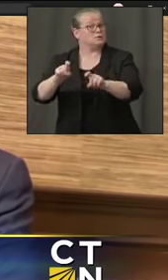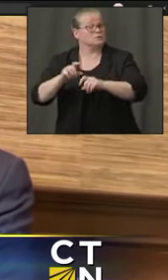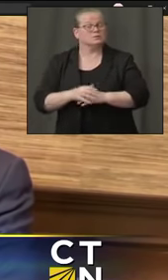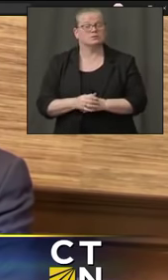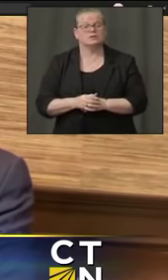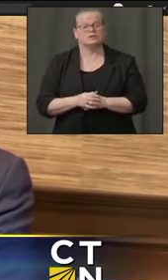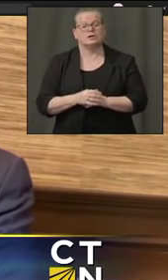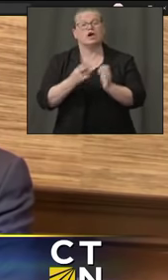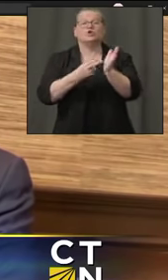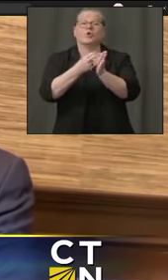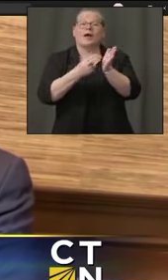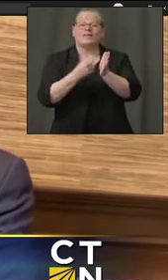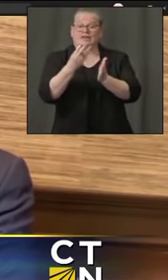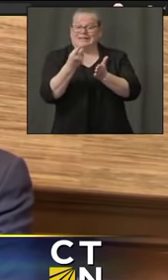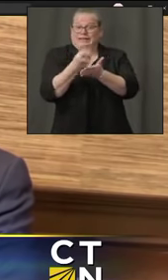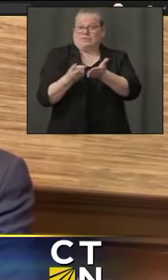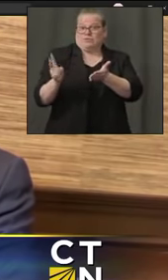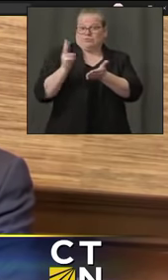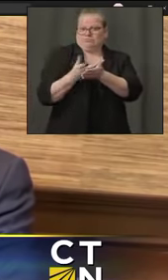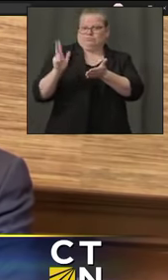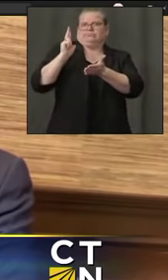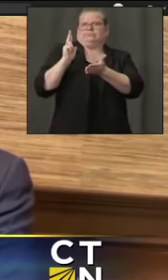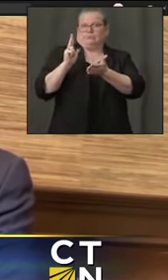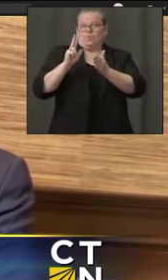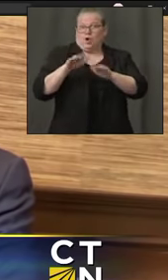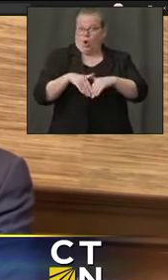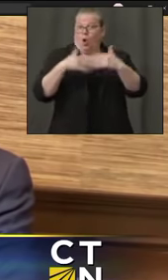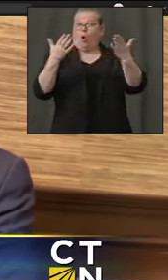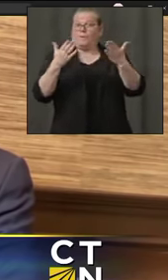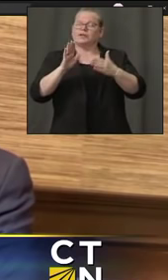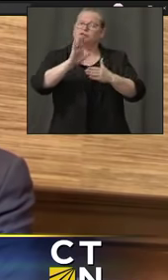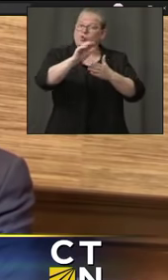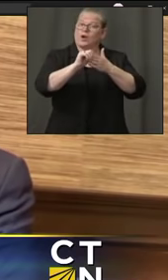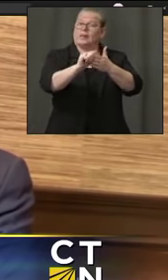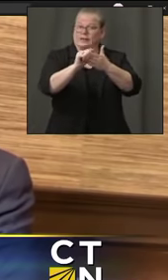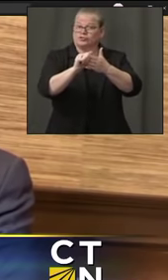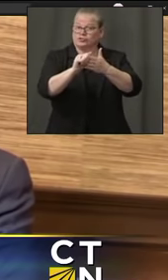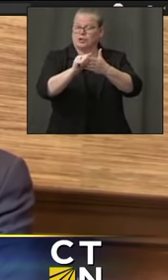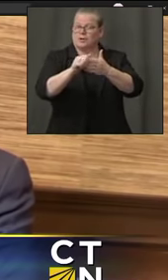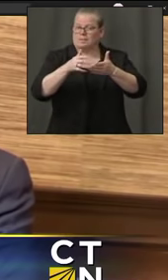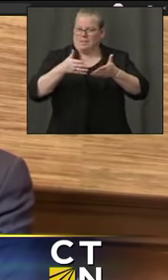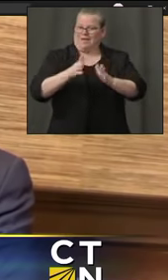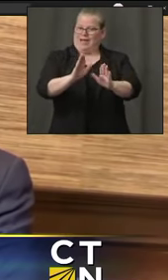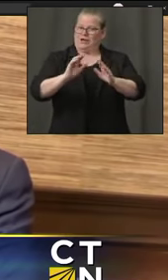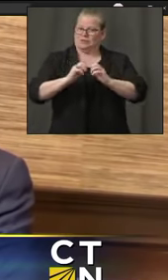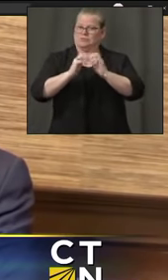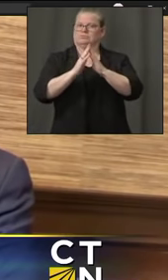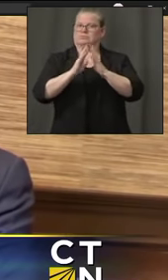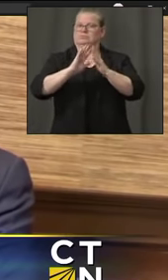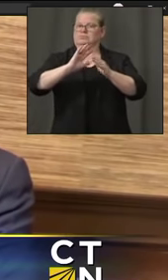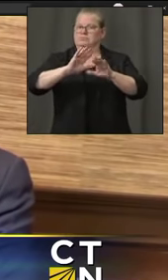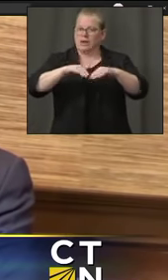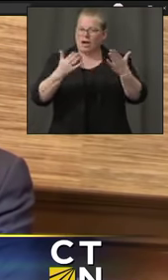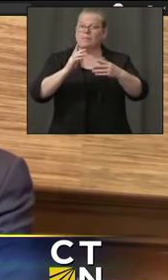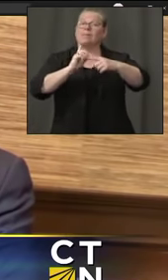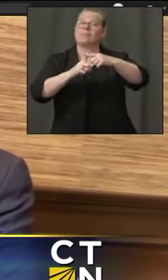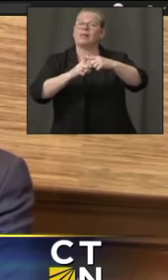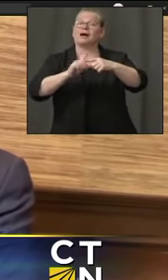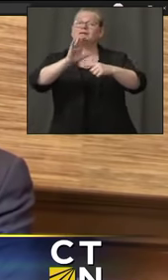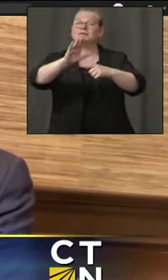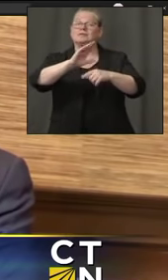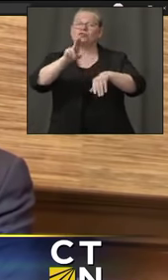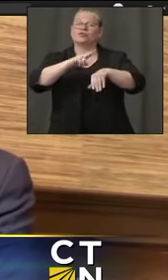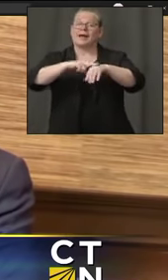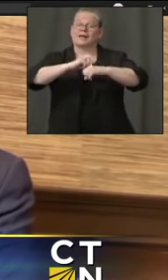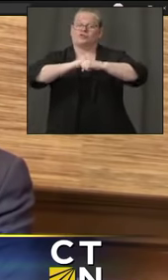weeks ago, was made possible thanks to your leadership, but also the incredible support from the National Guard and others